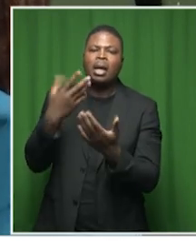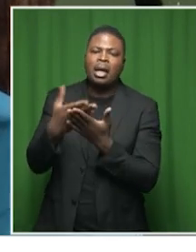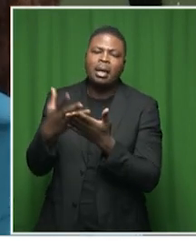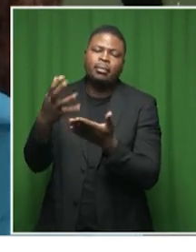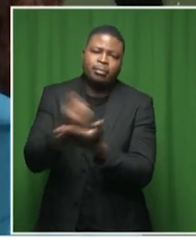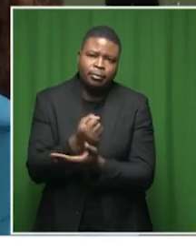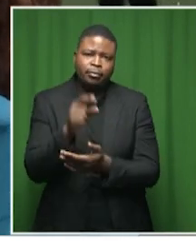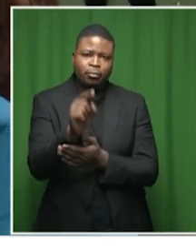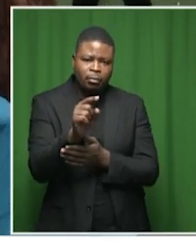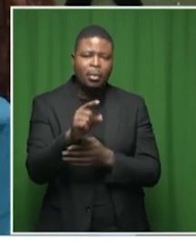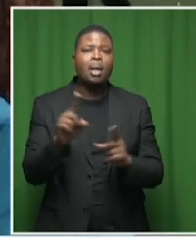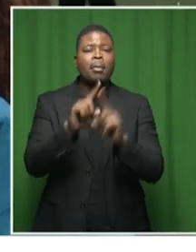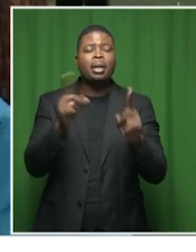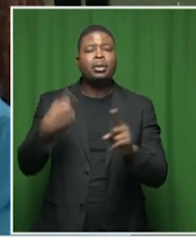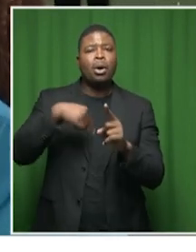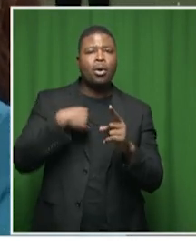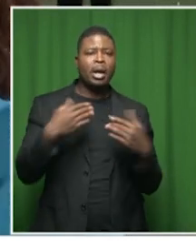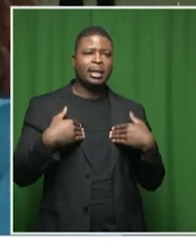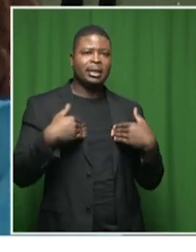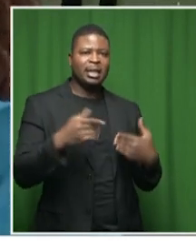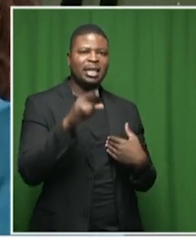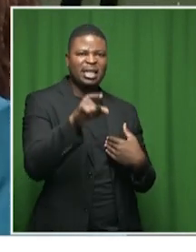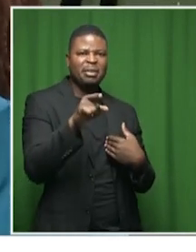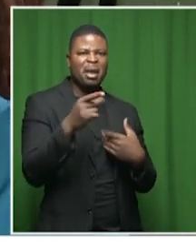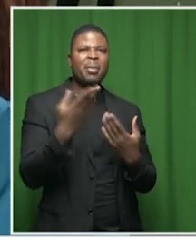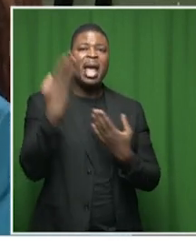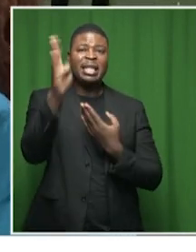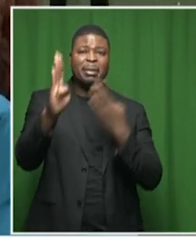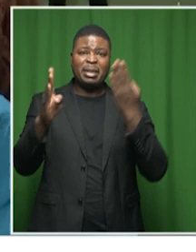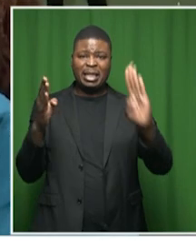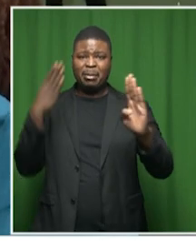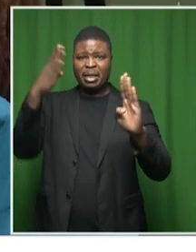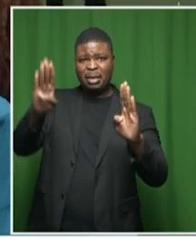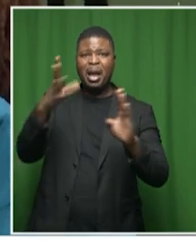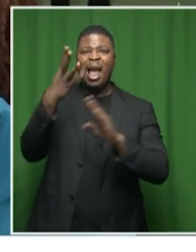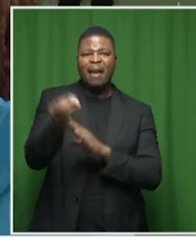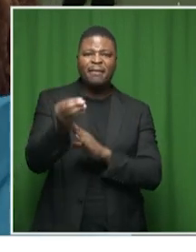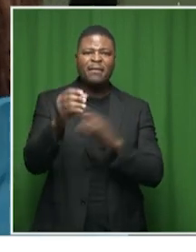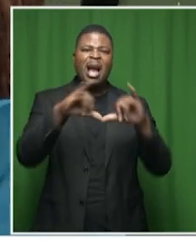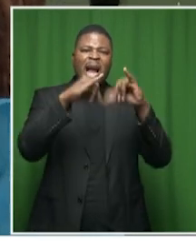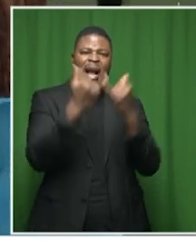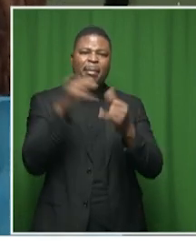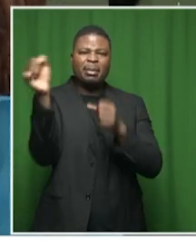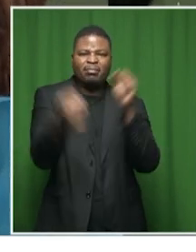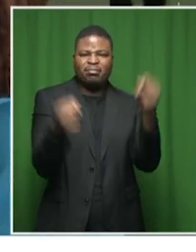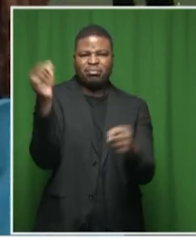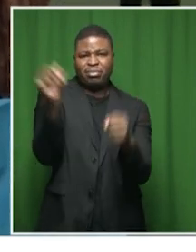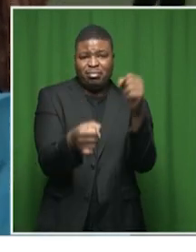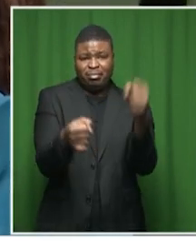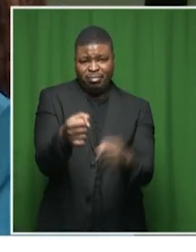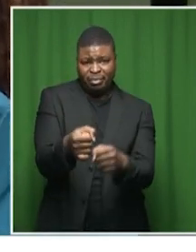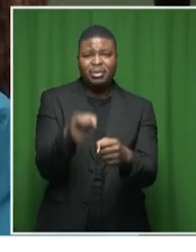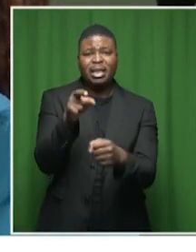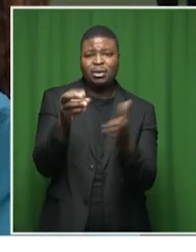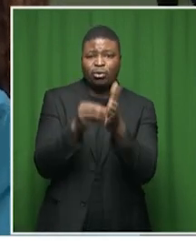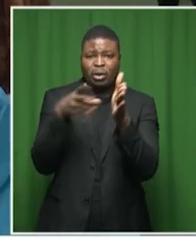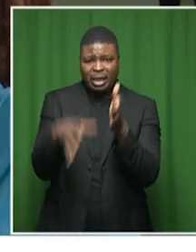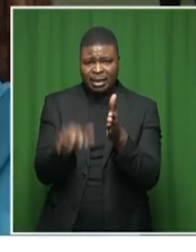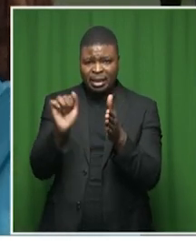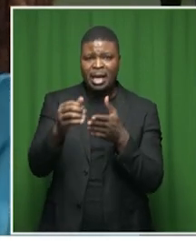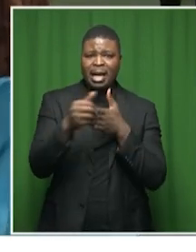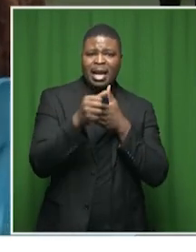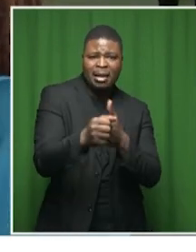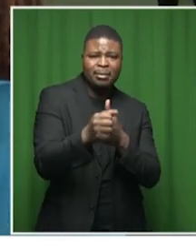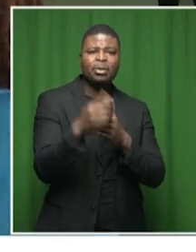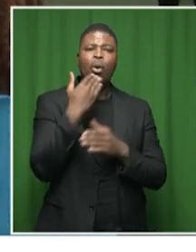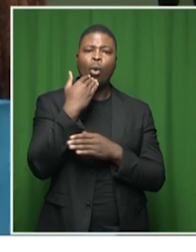First of all, we started from, if you look at the type of exhibitors, we've got recruitment companies that will be guiding the learners, the